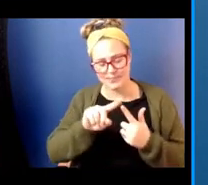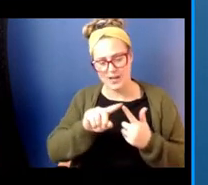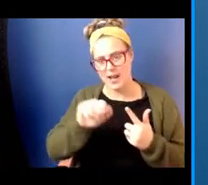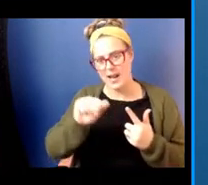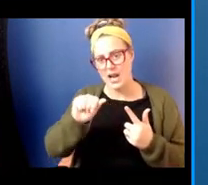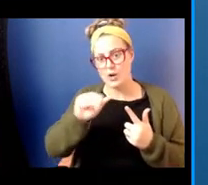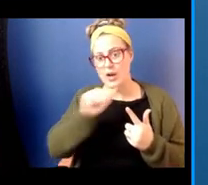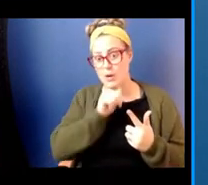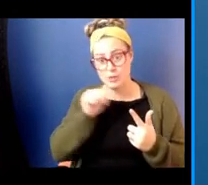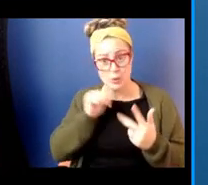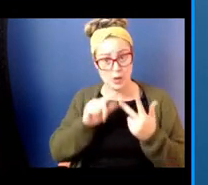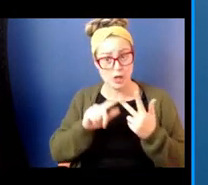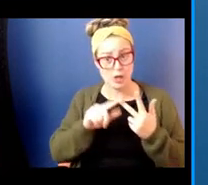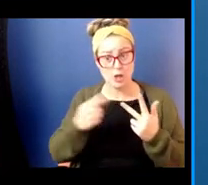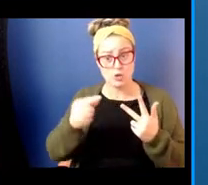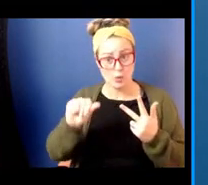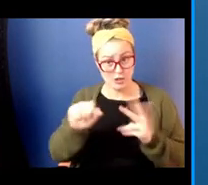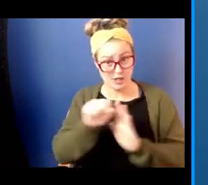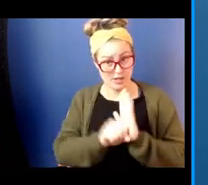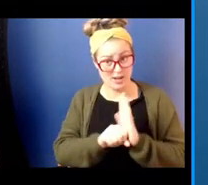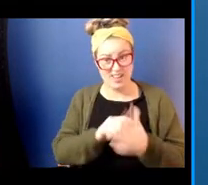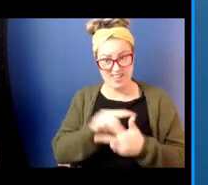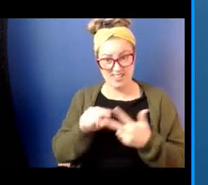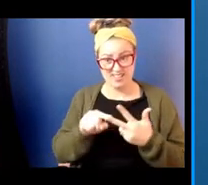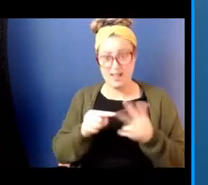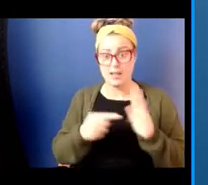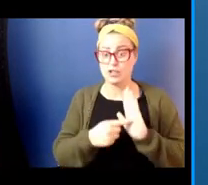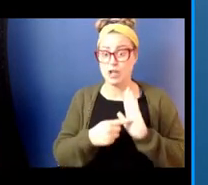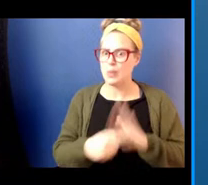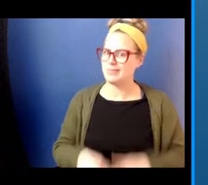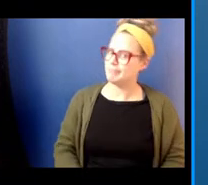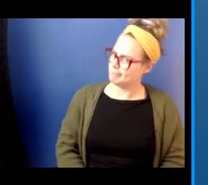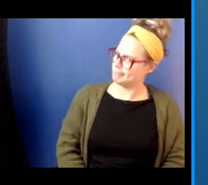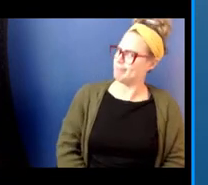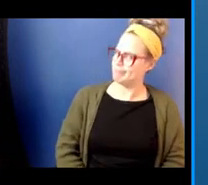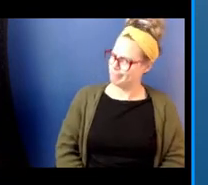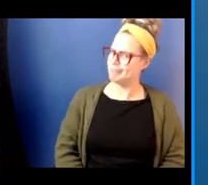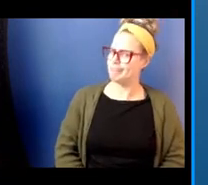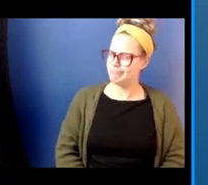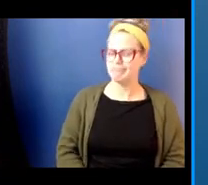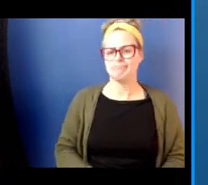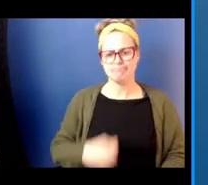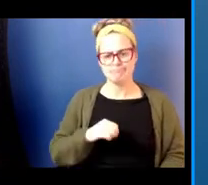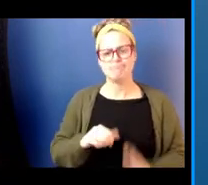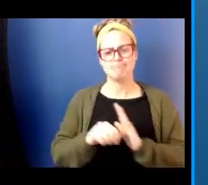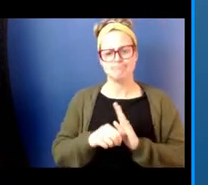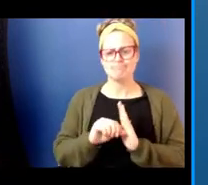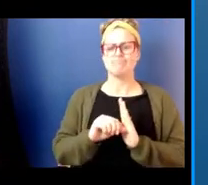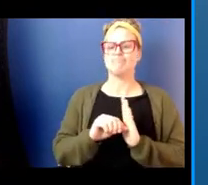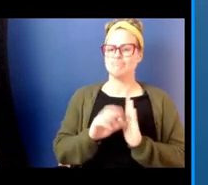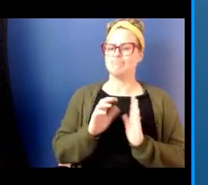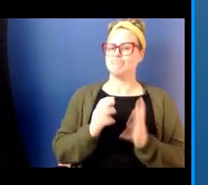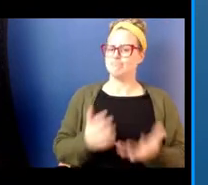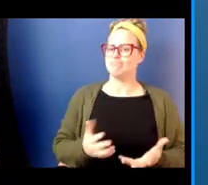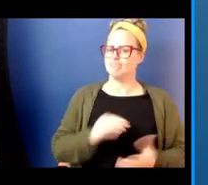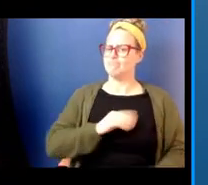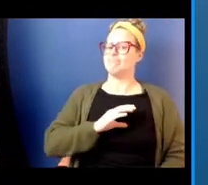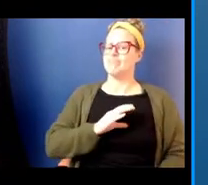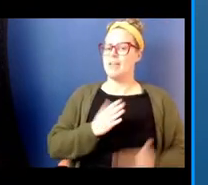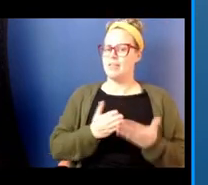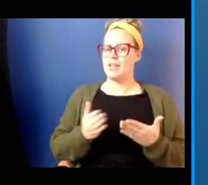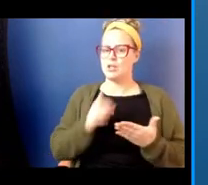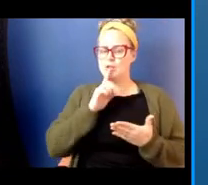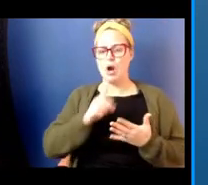showed that hey things are going and our things are moving in our Direction and this ref this plan for